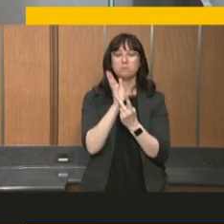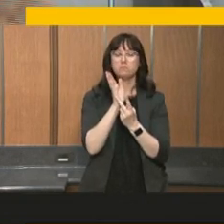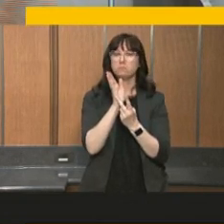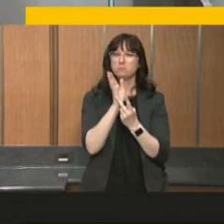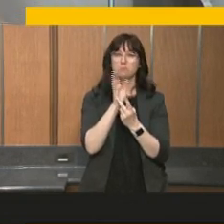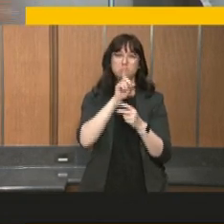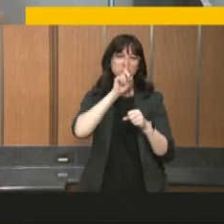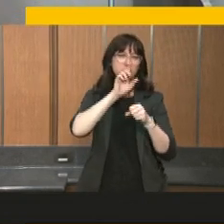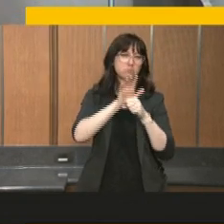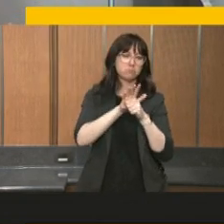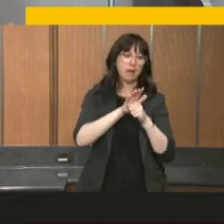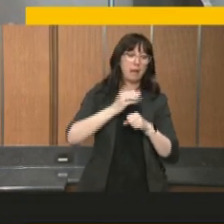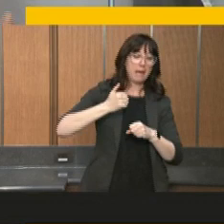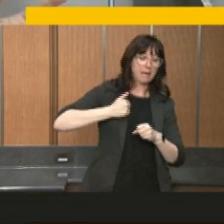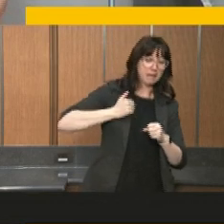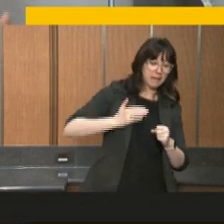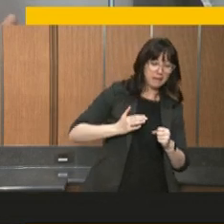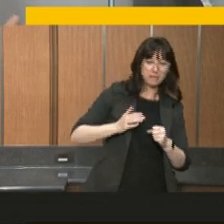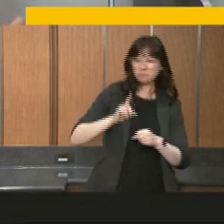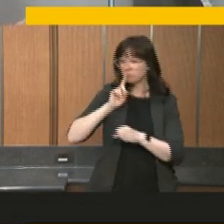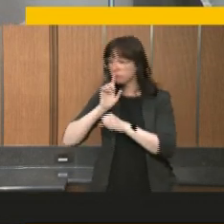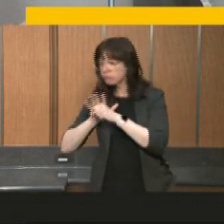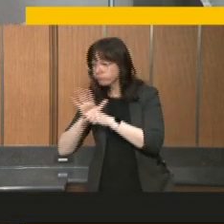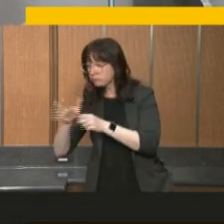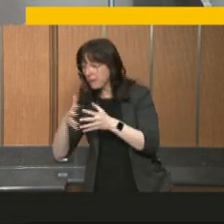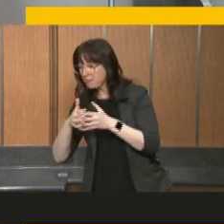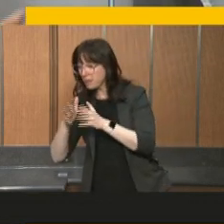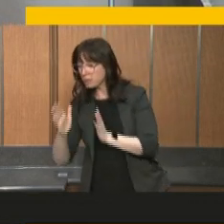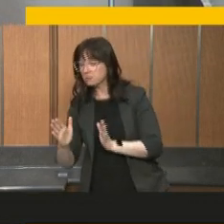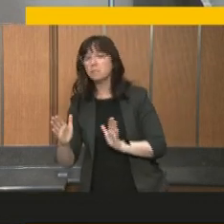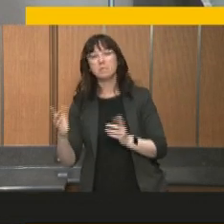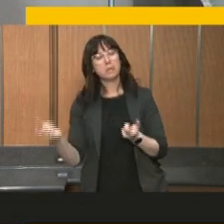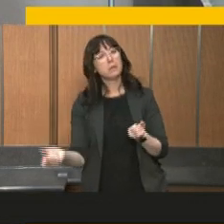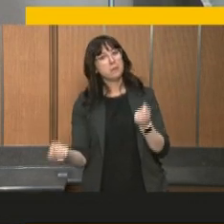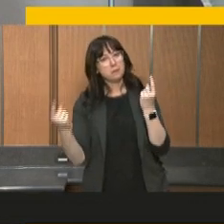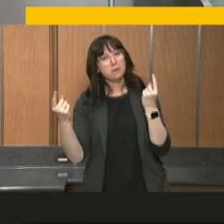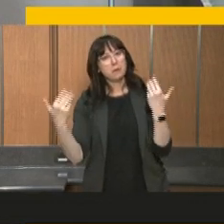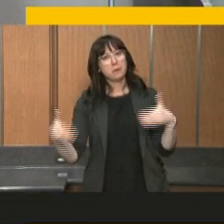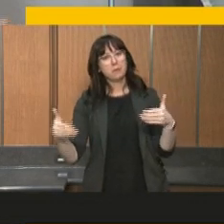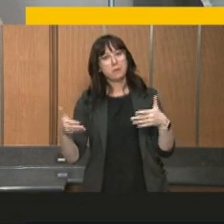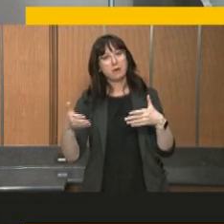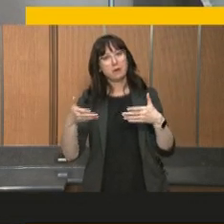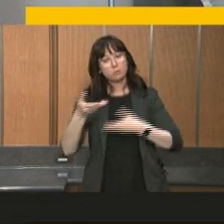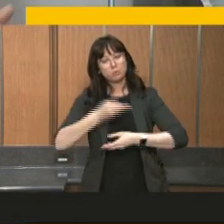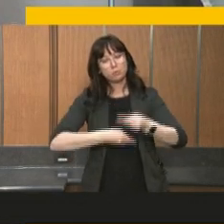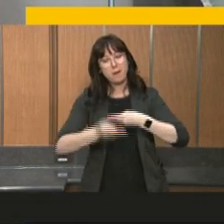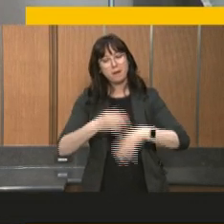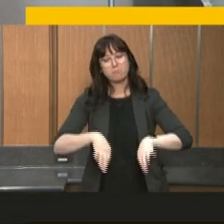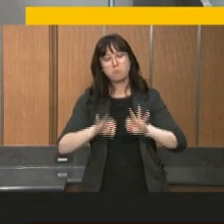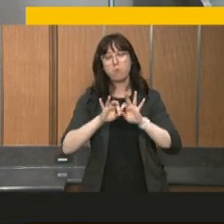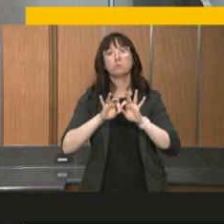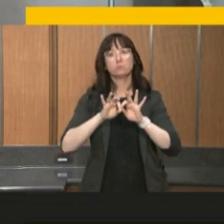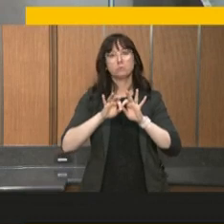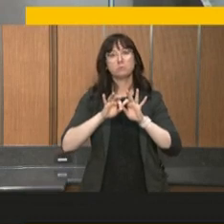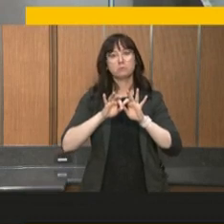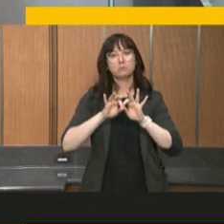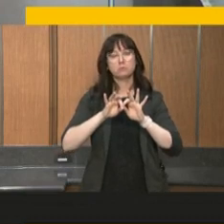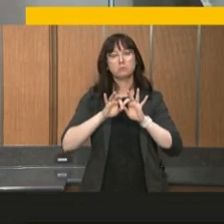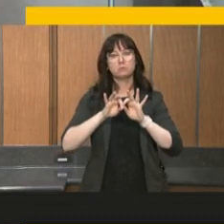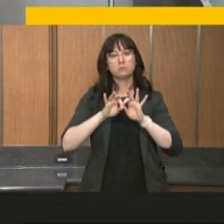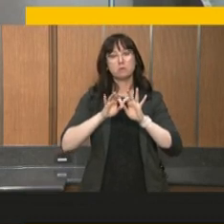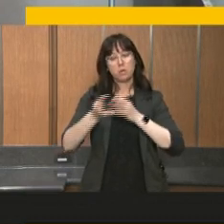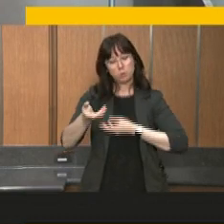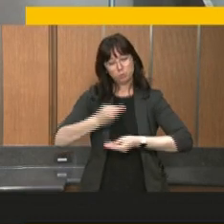reassure both Canadians and Americans that we understand the importance of trade between the two countries and that that trade